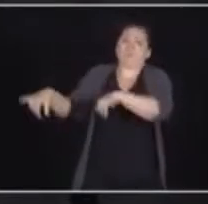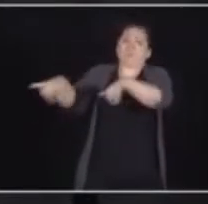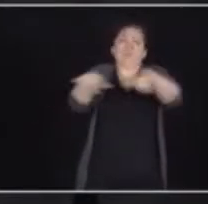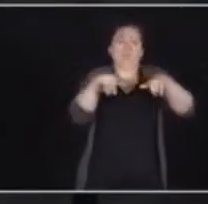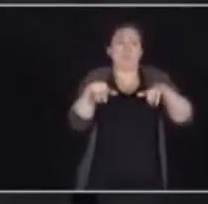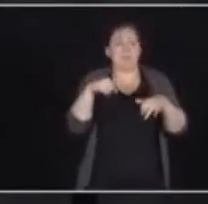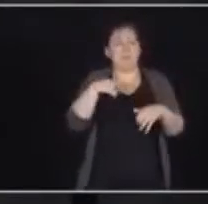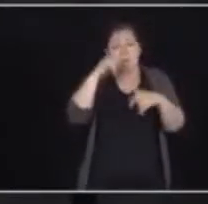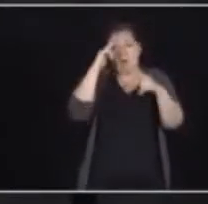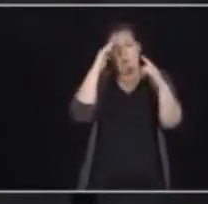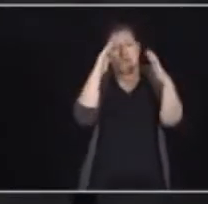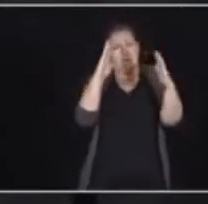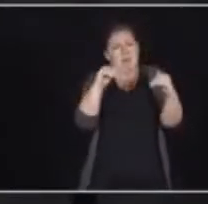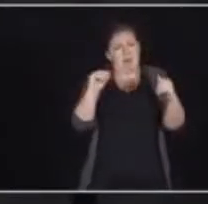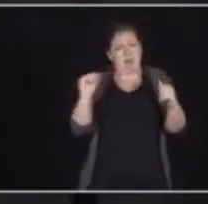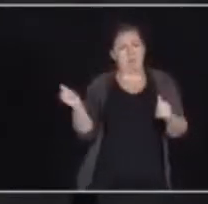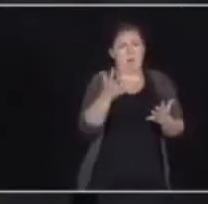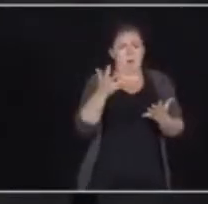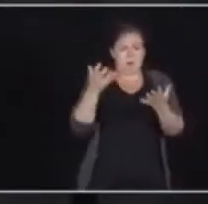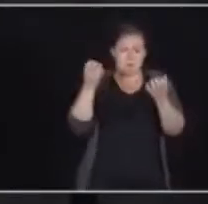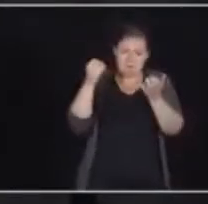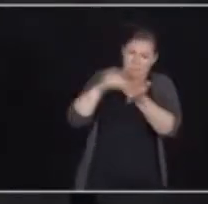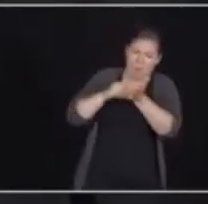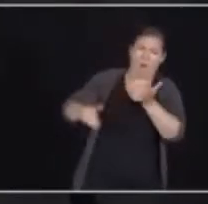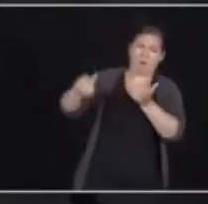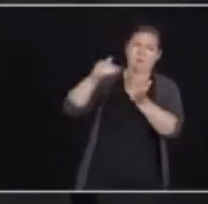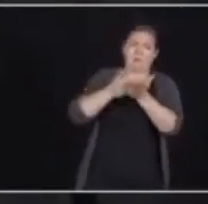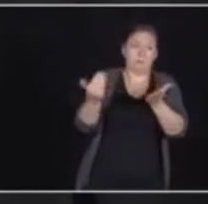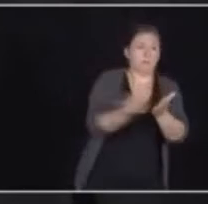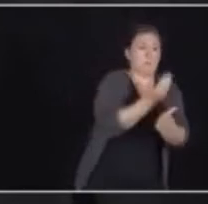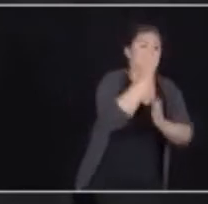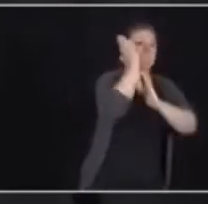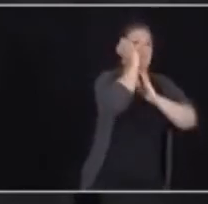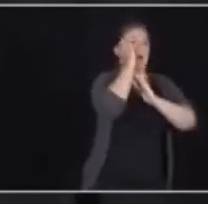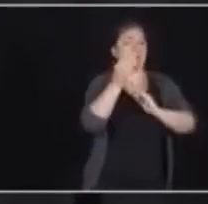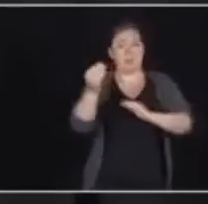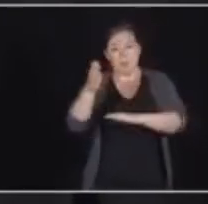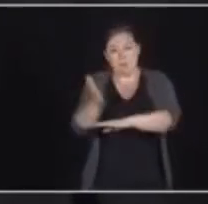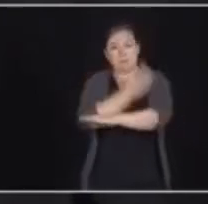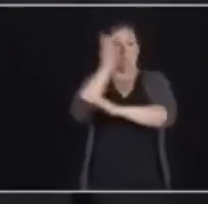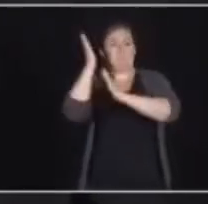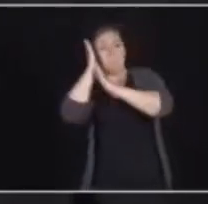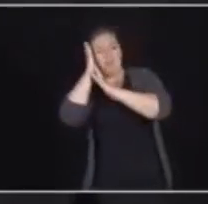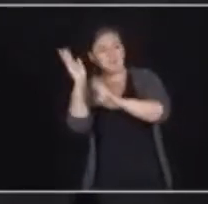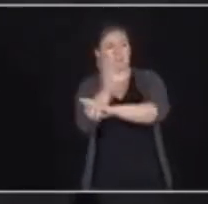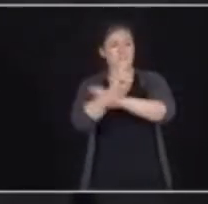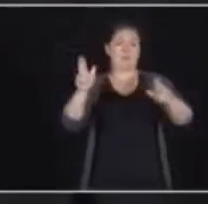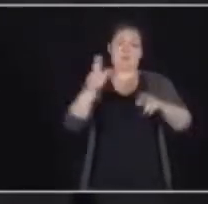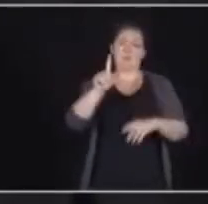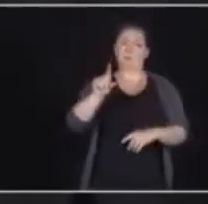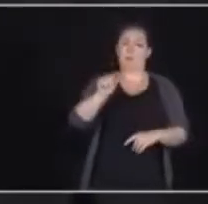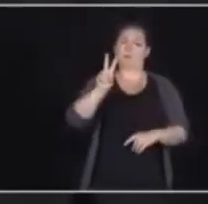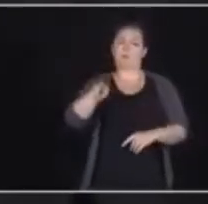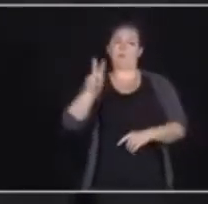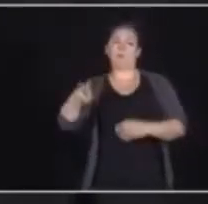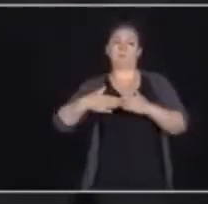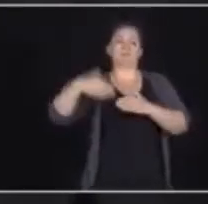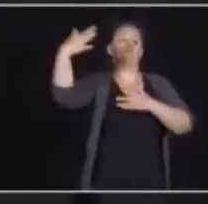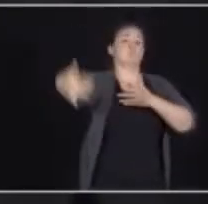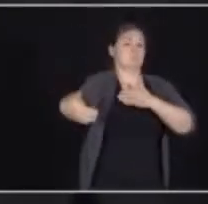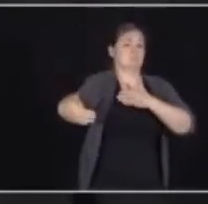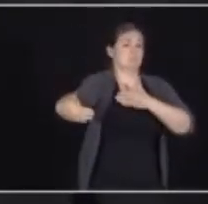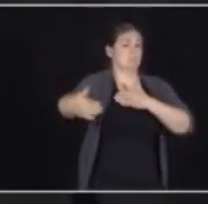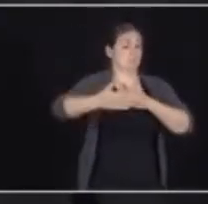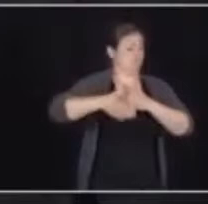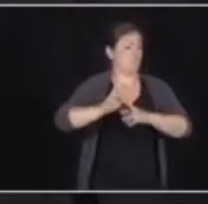thousand new and redeveloped beds will be built and in use in 2022. I'd also like to